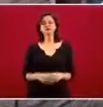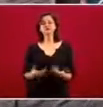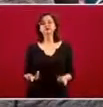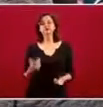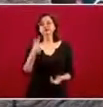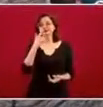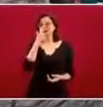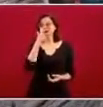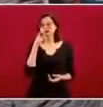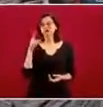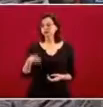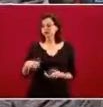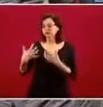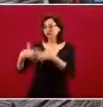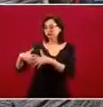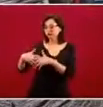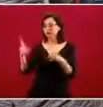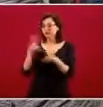Now, talking about the